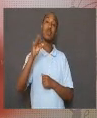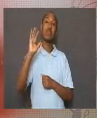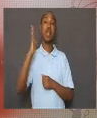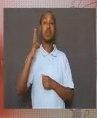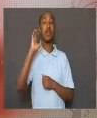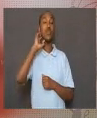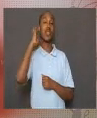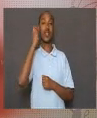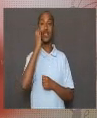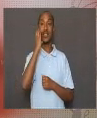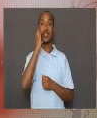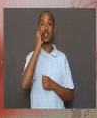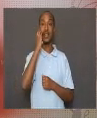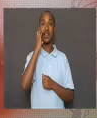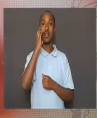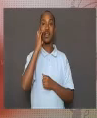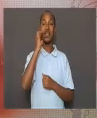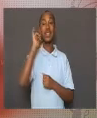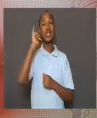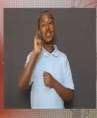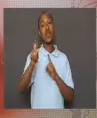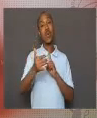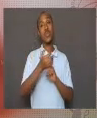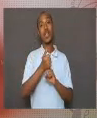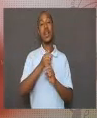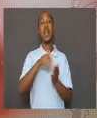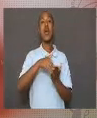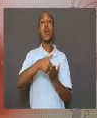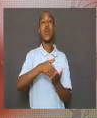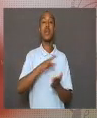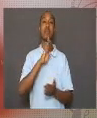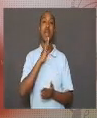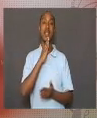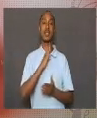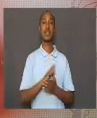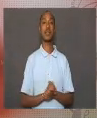be concentrated, it can still contain a weak base.